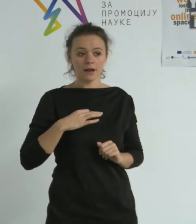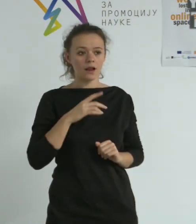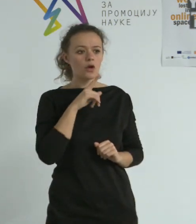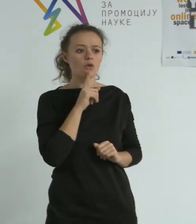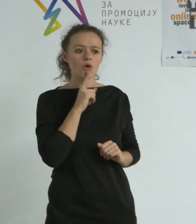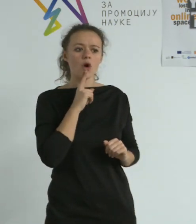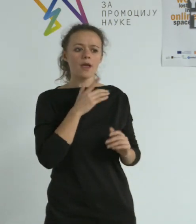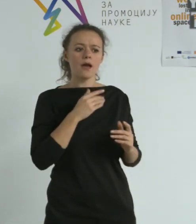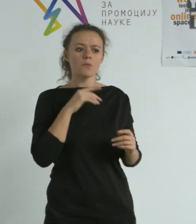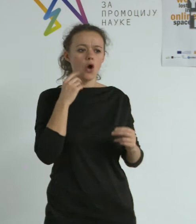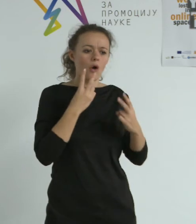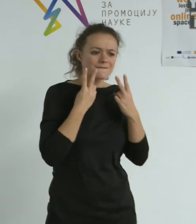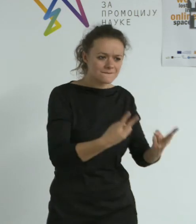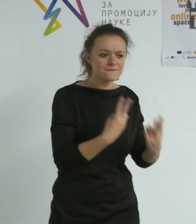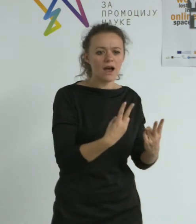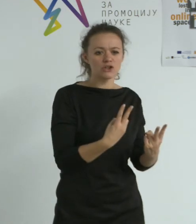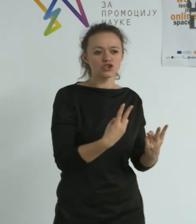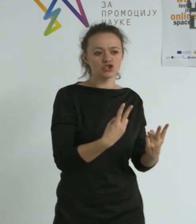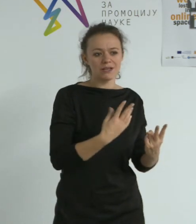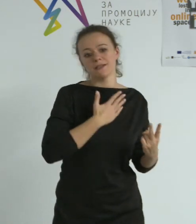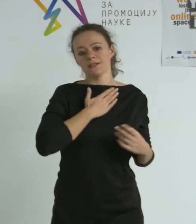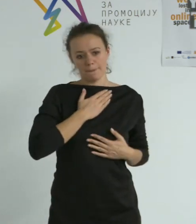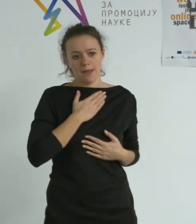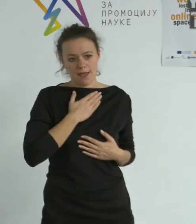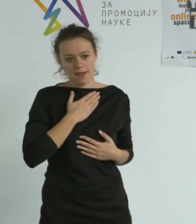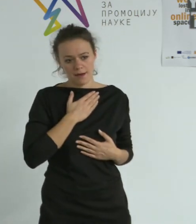me now in this